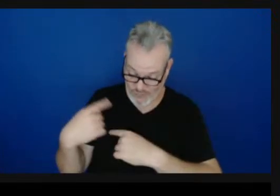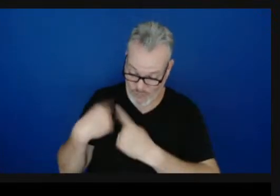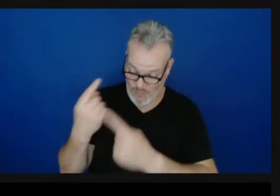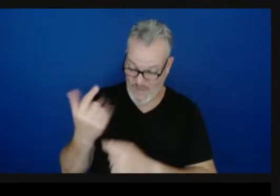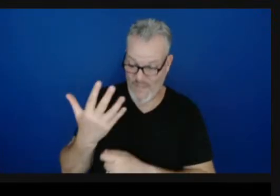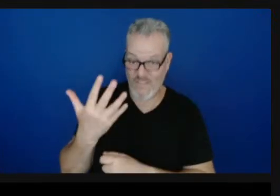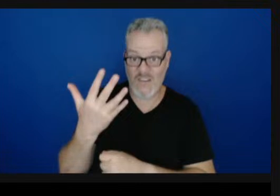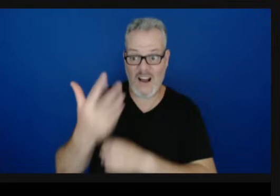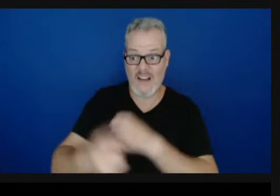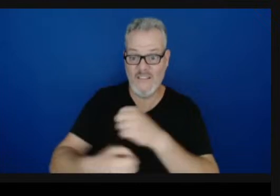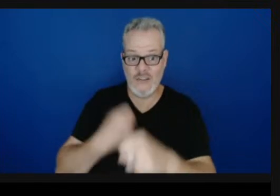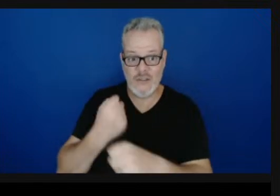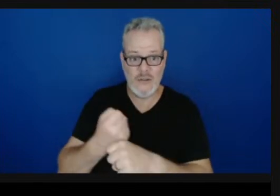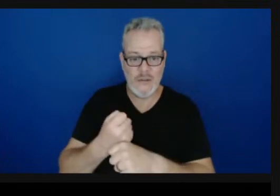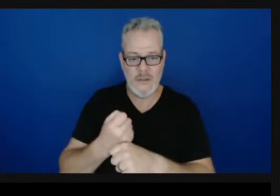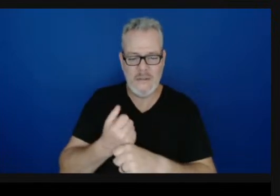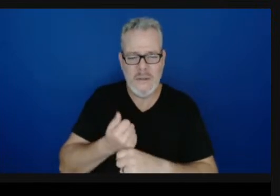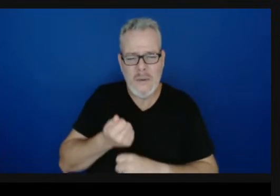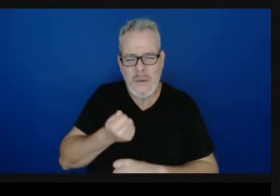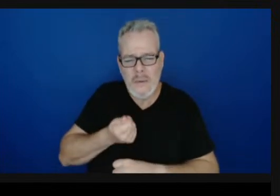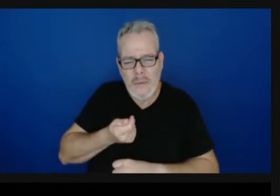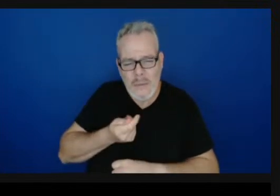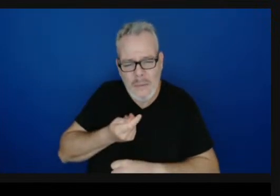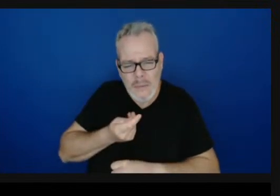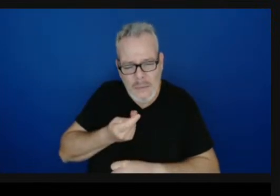lowest earthquakes per month in the last 5 years.